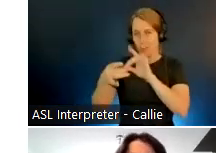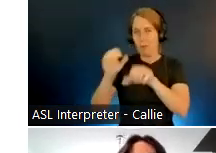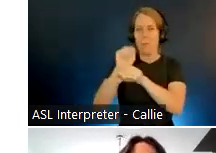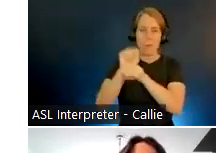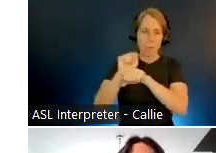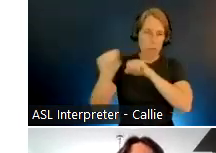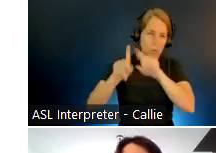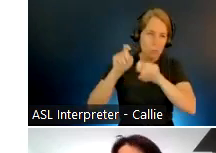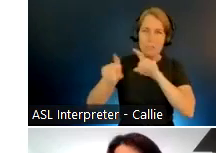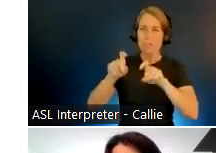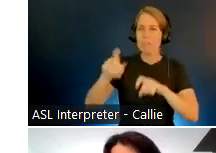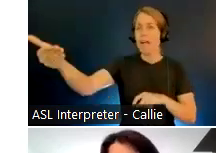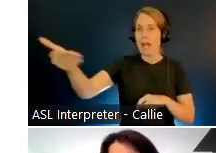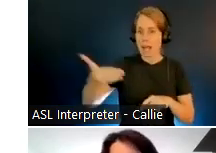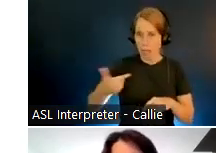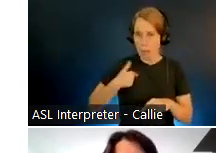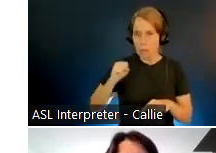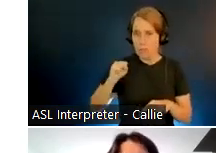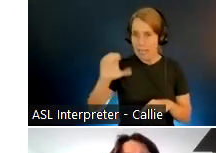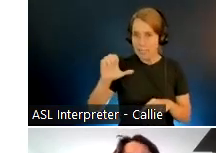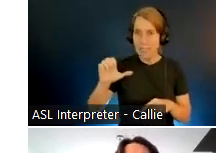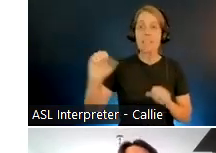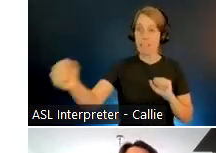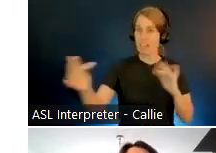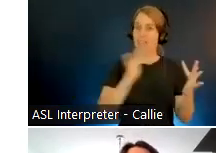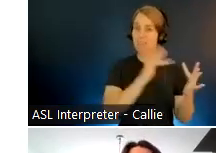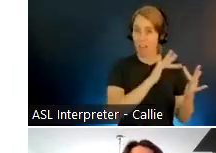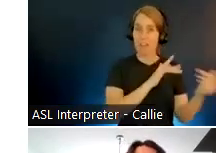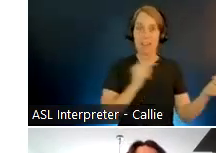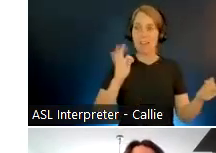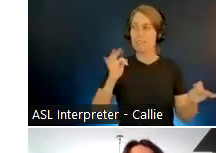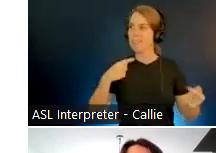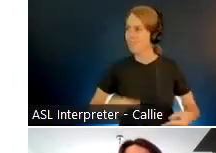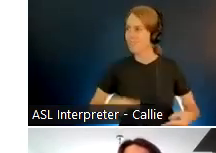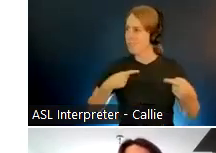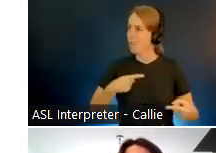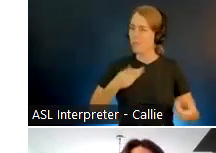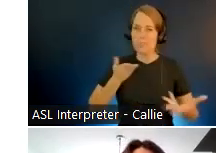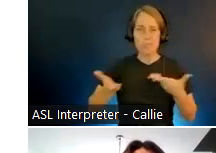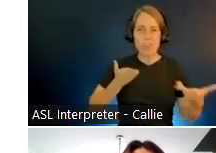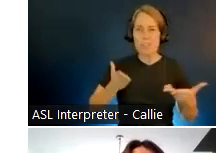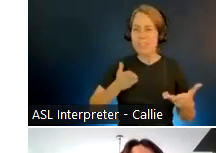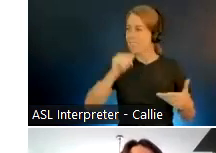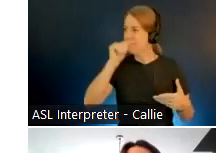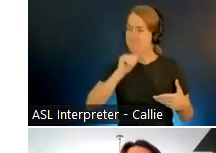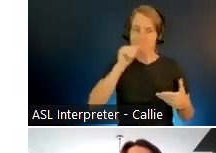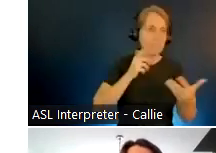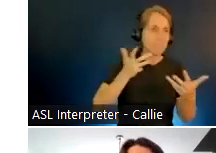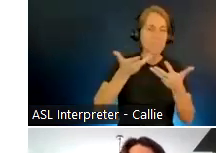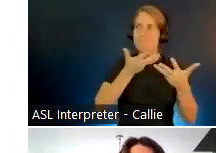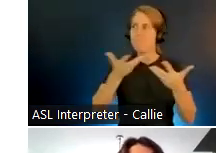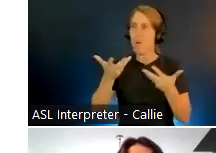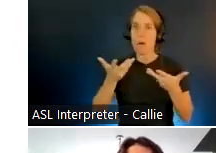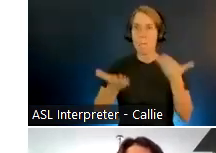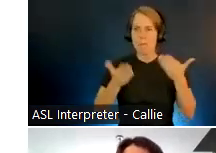SC because they may have trouble getting services, or they may not understand what agencies in